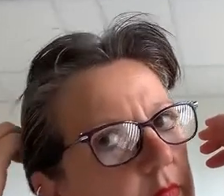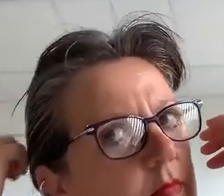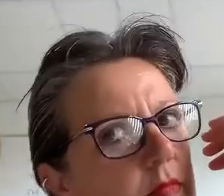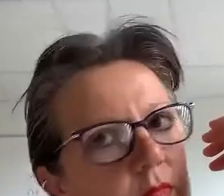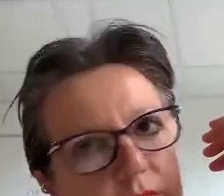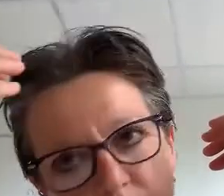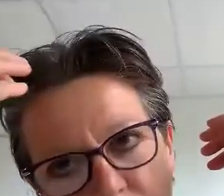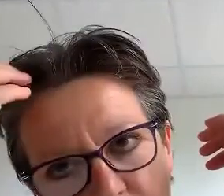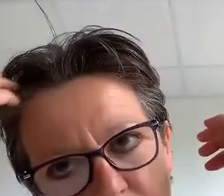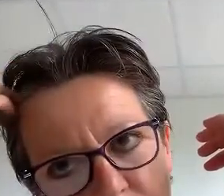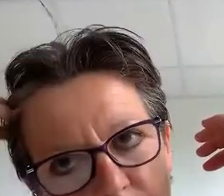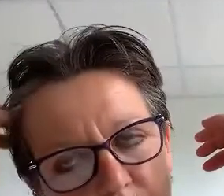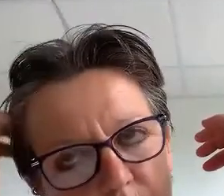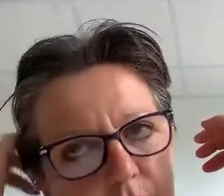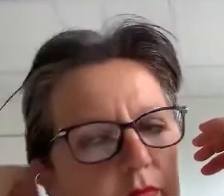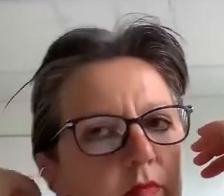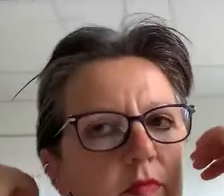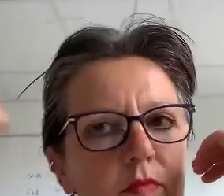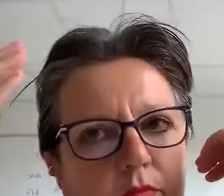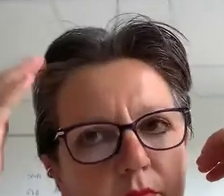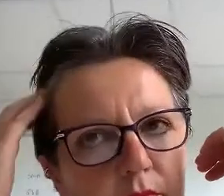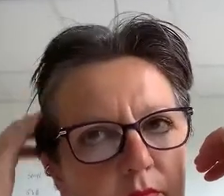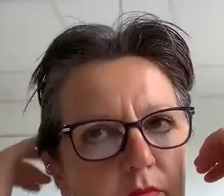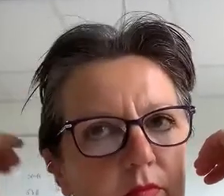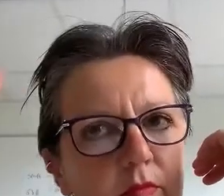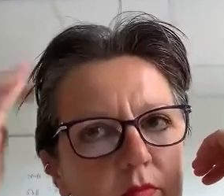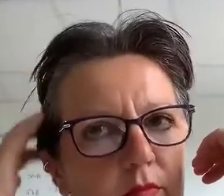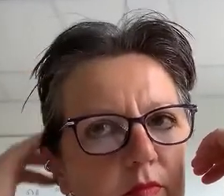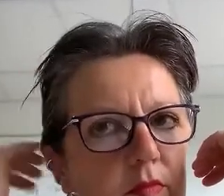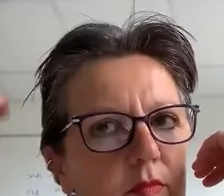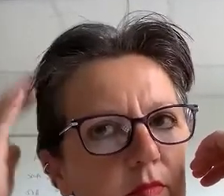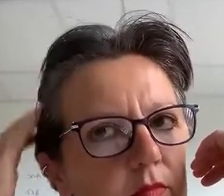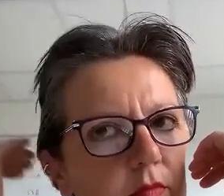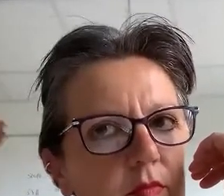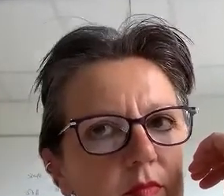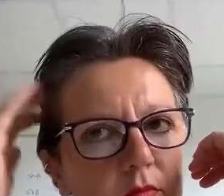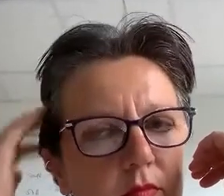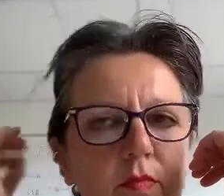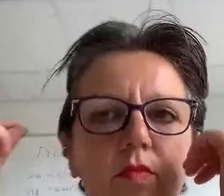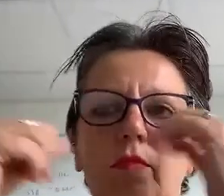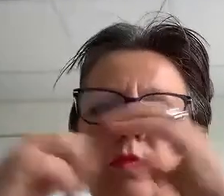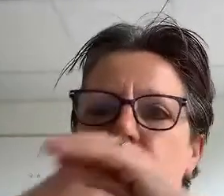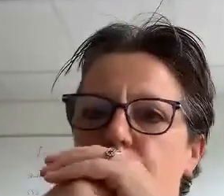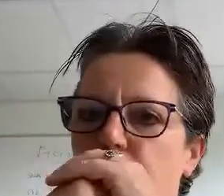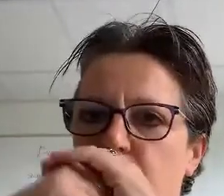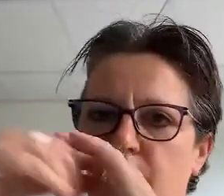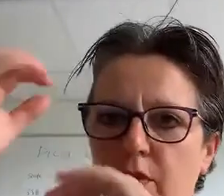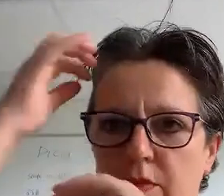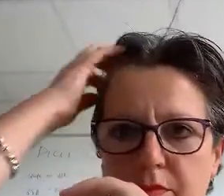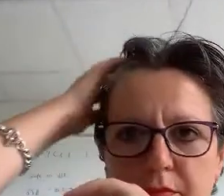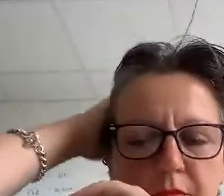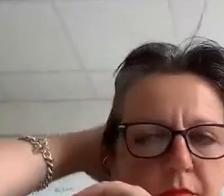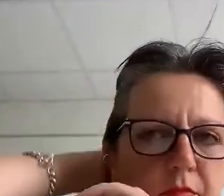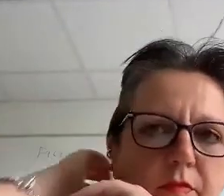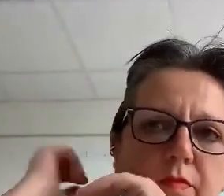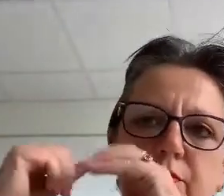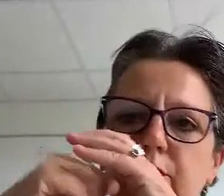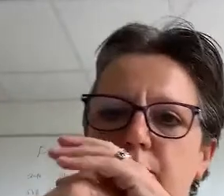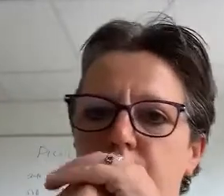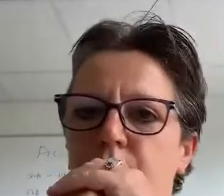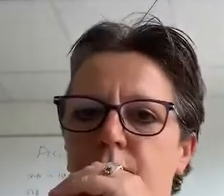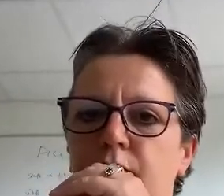all of the presenters. Or if you want to do speaker view, it's whoever's speaking at the time. For anybody who